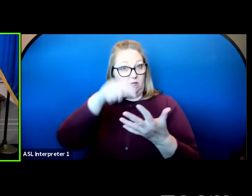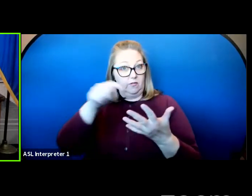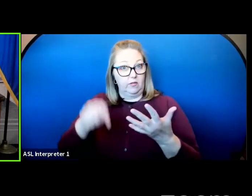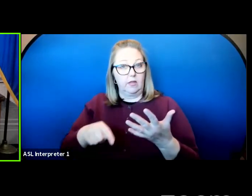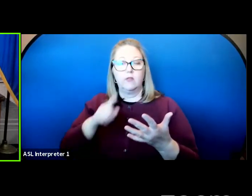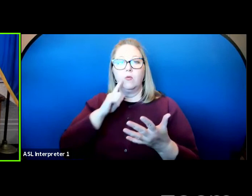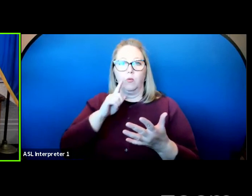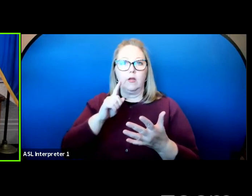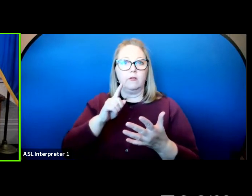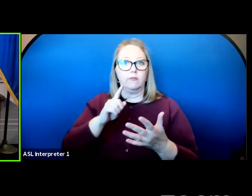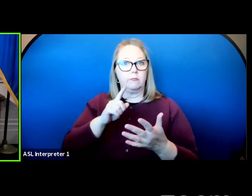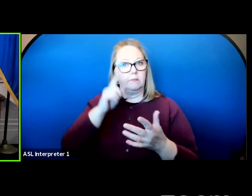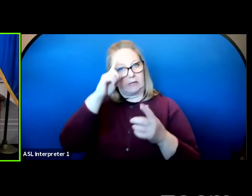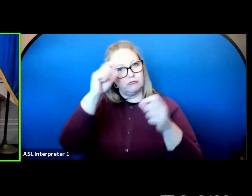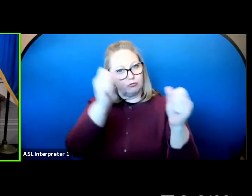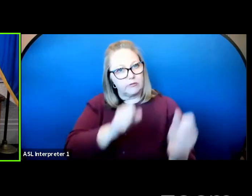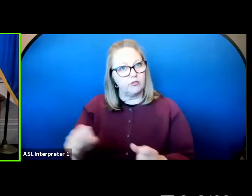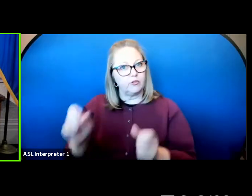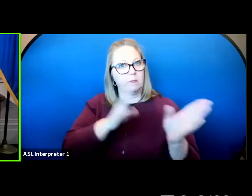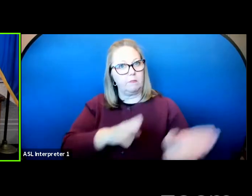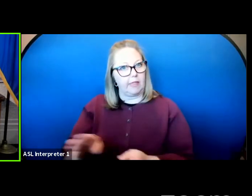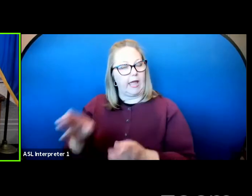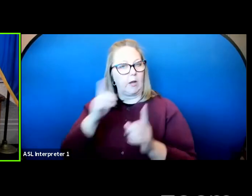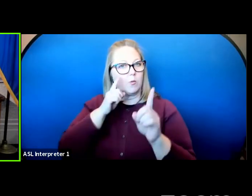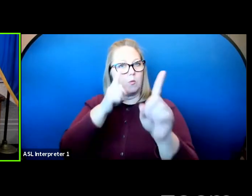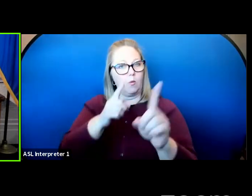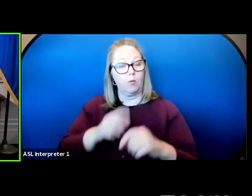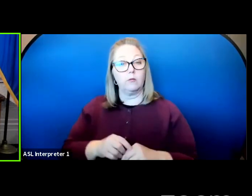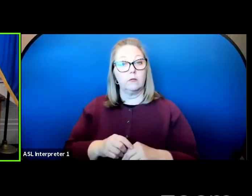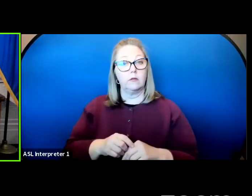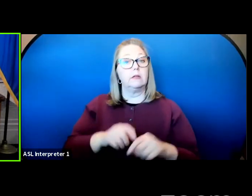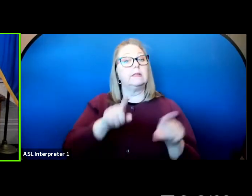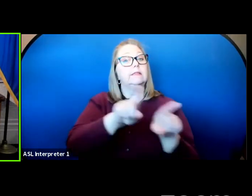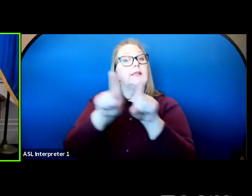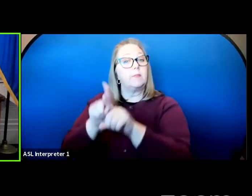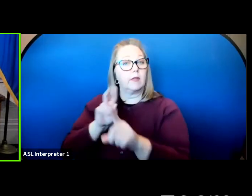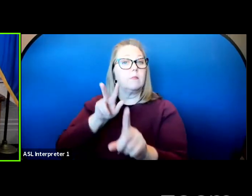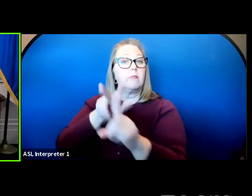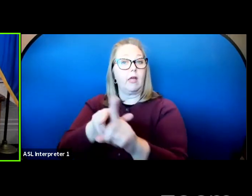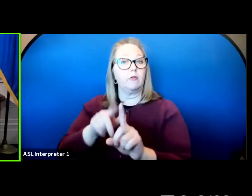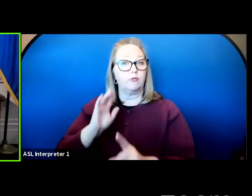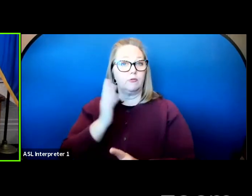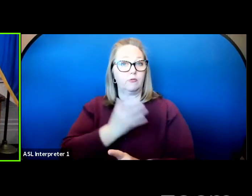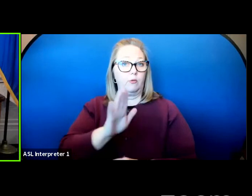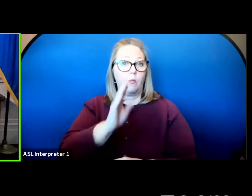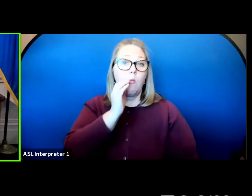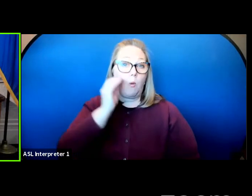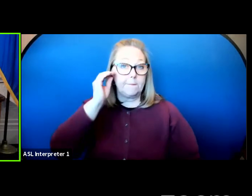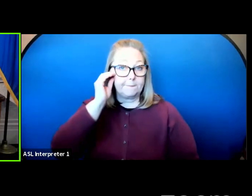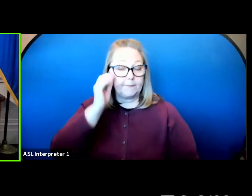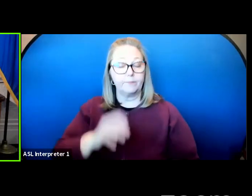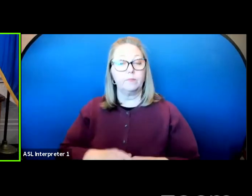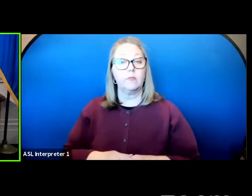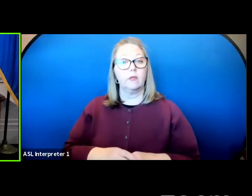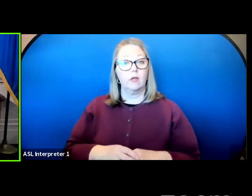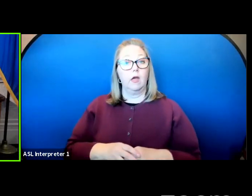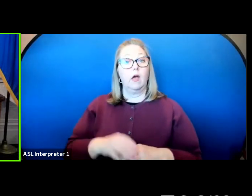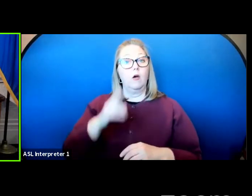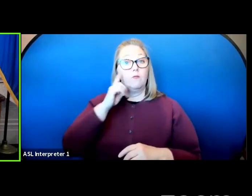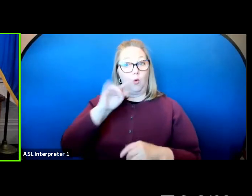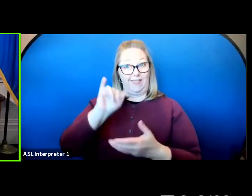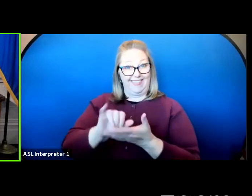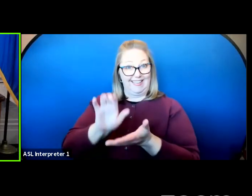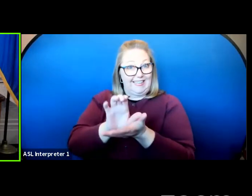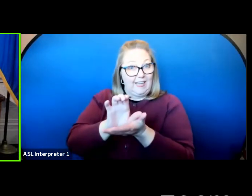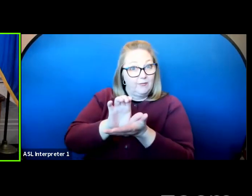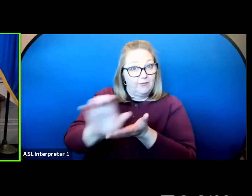housing situation is no different. We must transition out of our eviction moratorium, but do so in a way that protects tenants